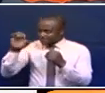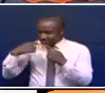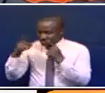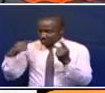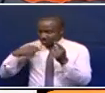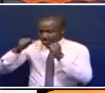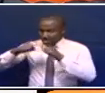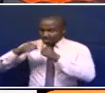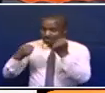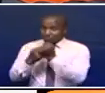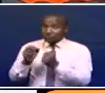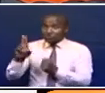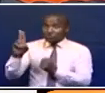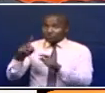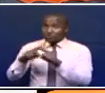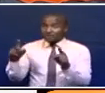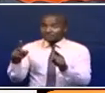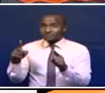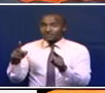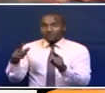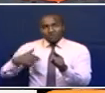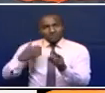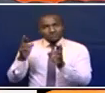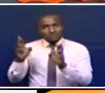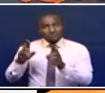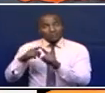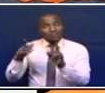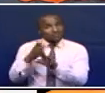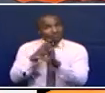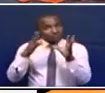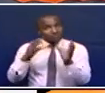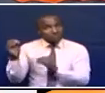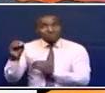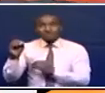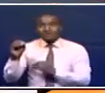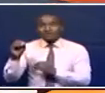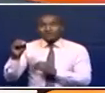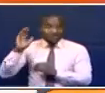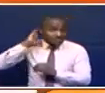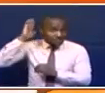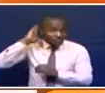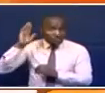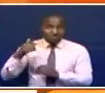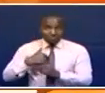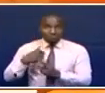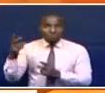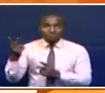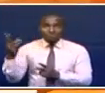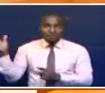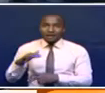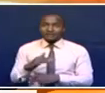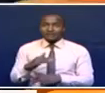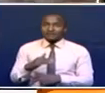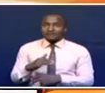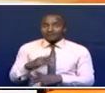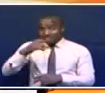Uhuru. But we have prepared ourselves. But before we left, by the way, Saitoti and I were called back. And only to realize, because Raila